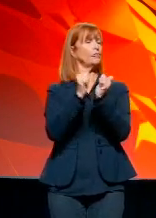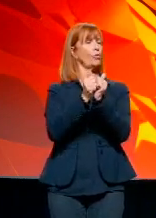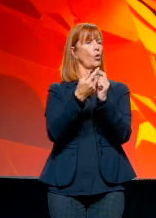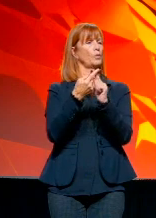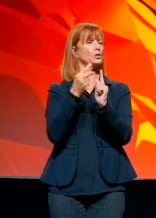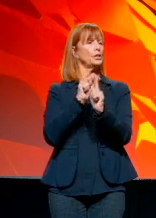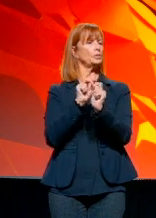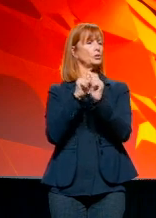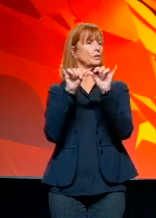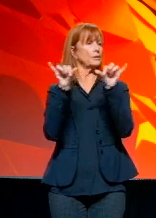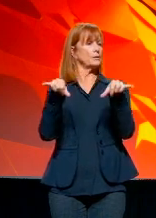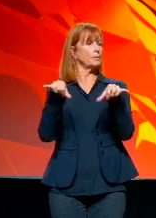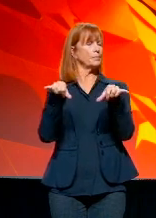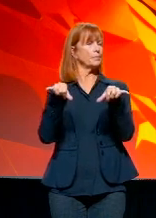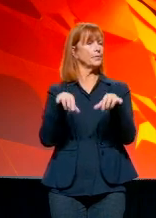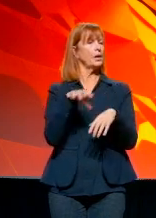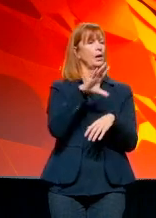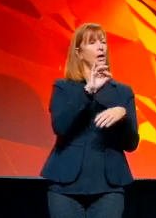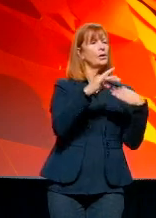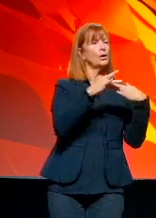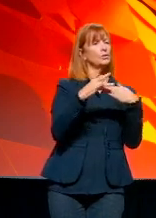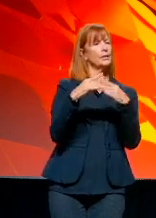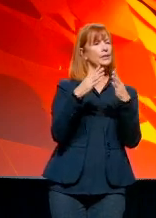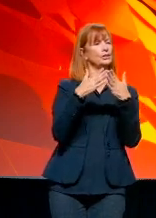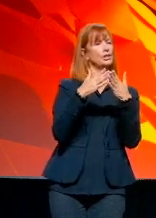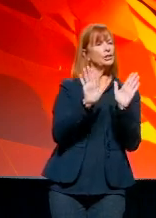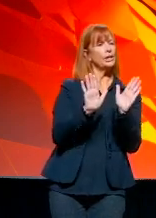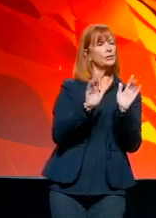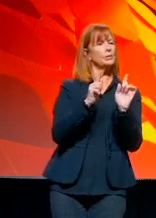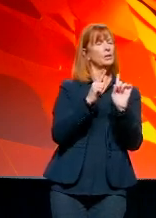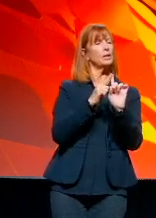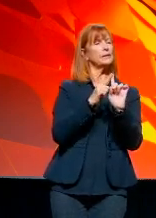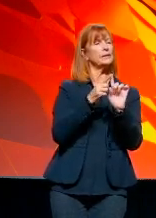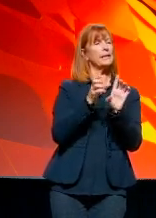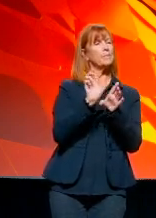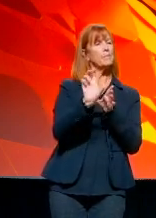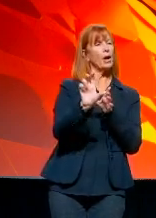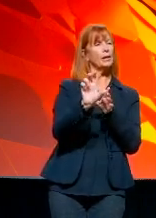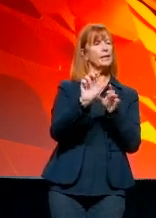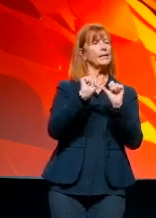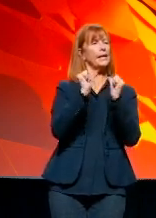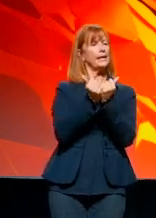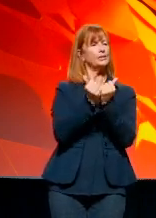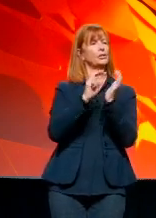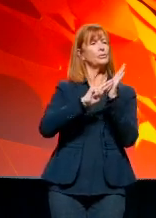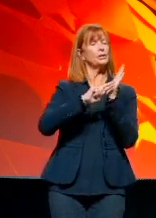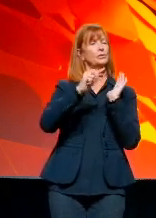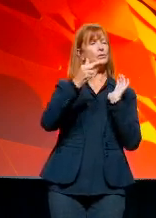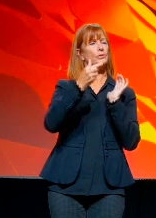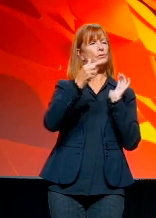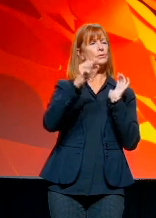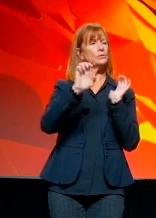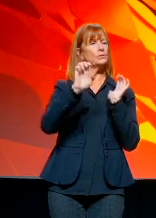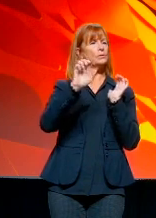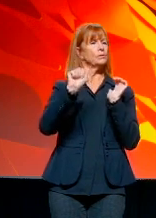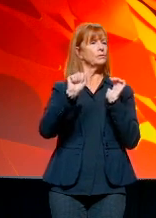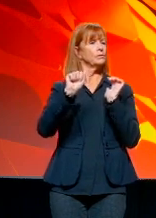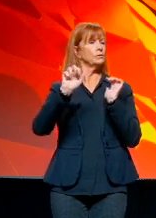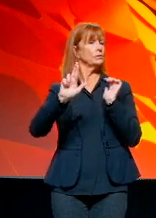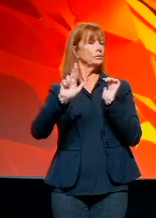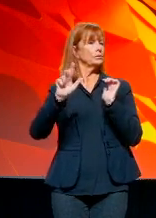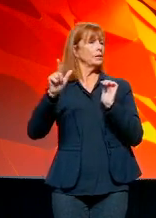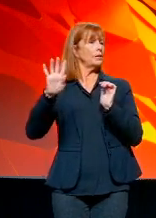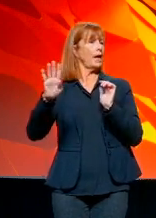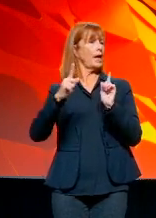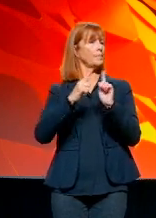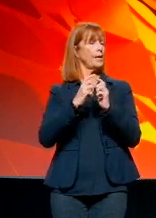also co-leads the Generalist Embodied Agent Research, called GEAR, lab at NVIDIA, which builds foundational